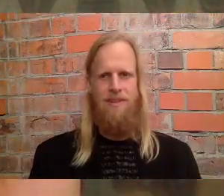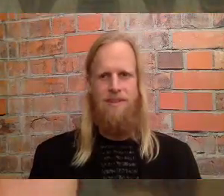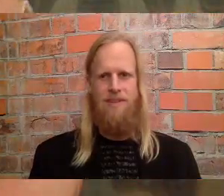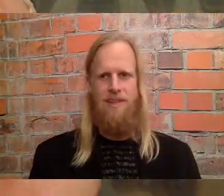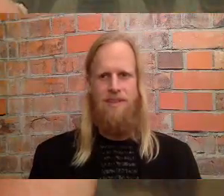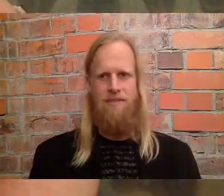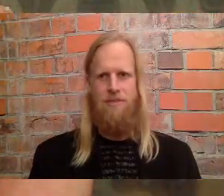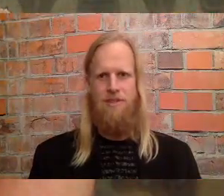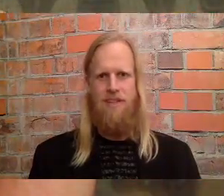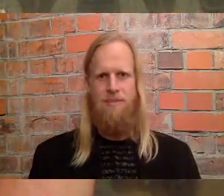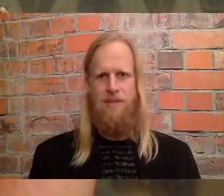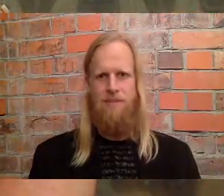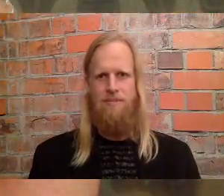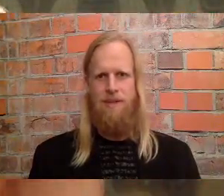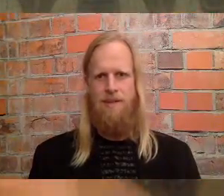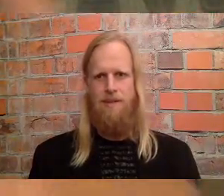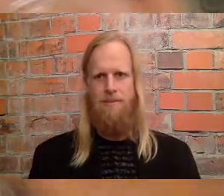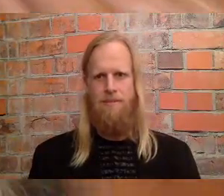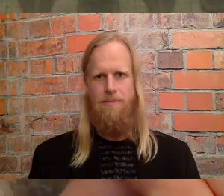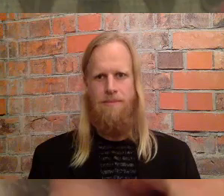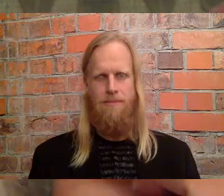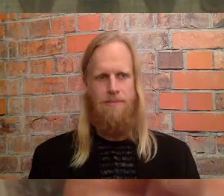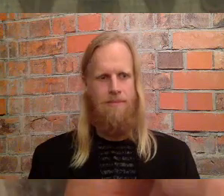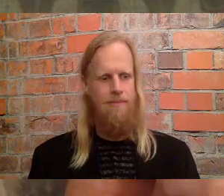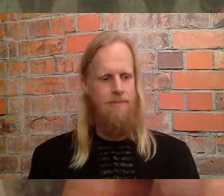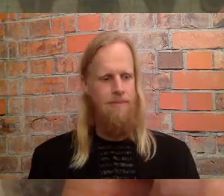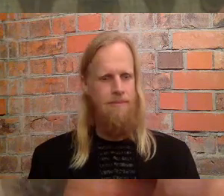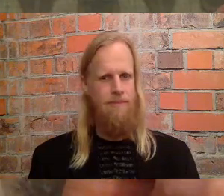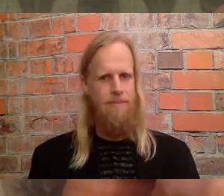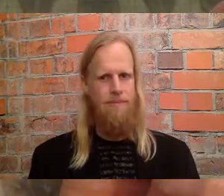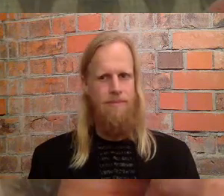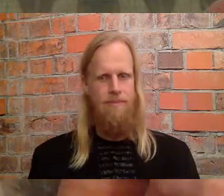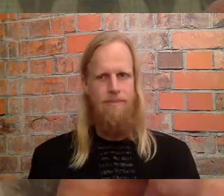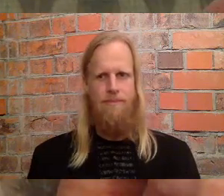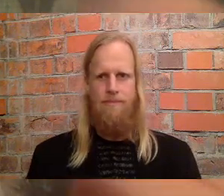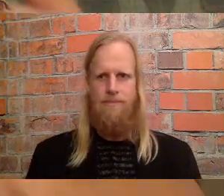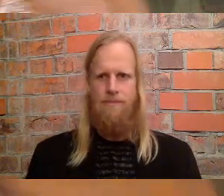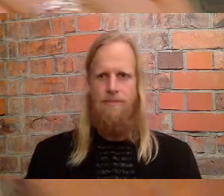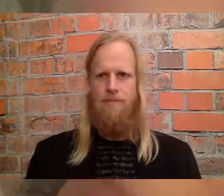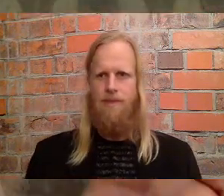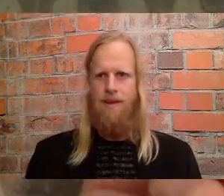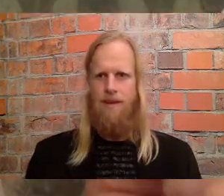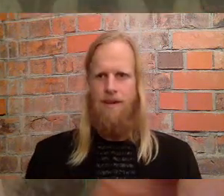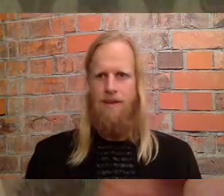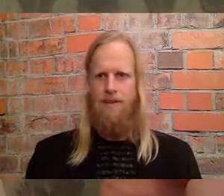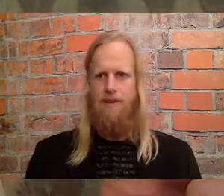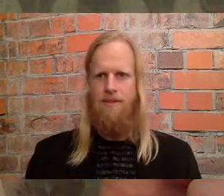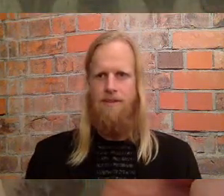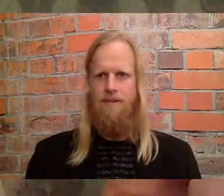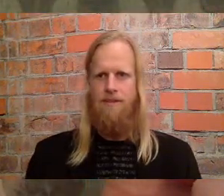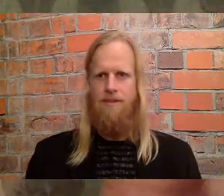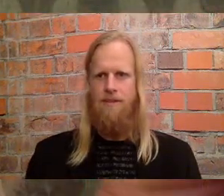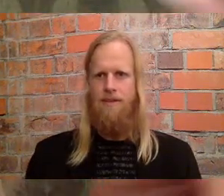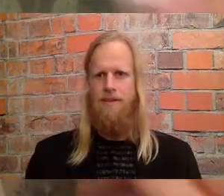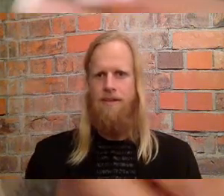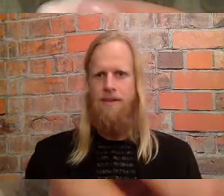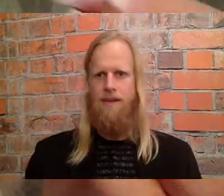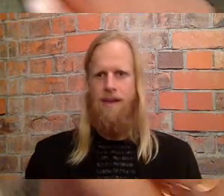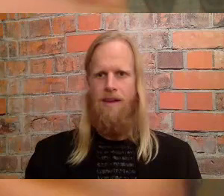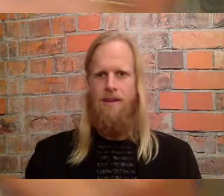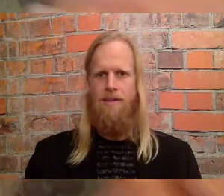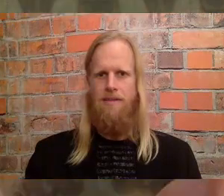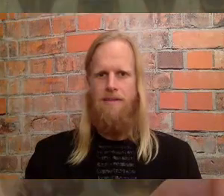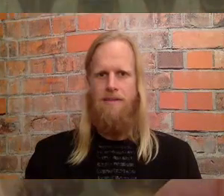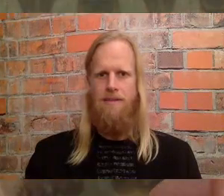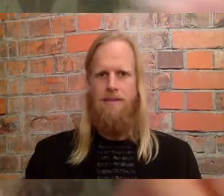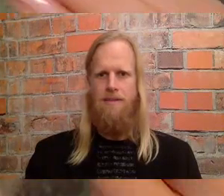You want to stay with us past that month? It will be $27 a month, which